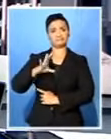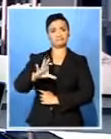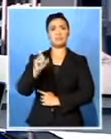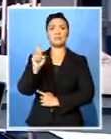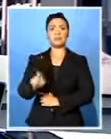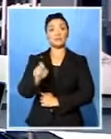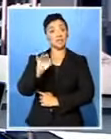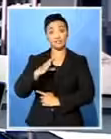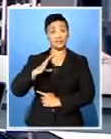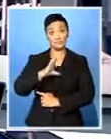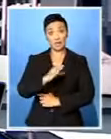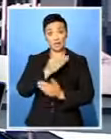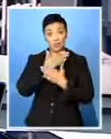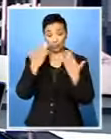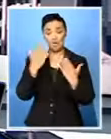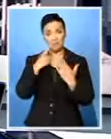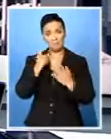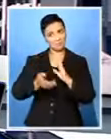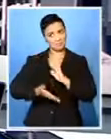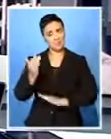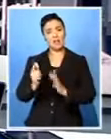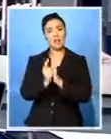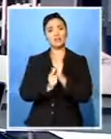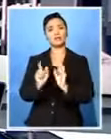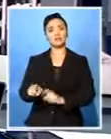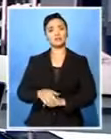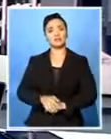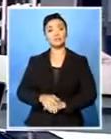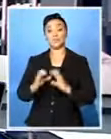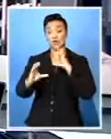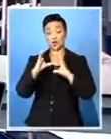action. The Interim Board briefed Parliament's Communications Committee earlier.